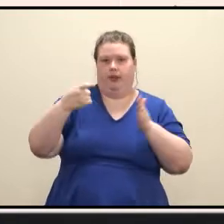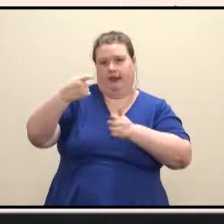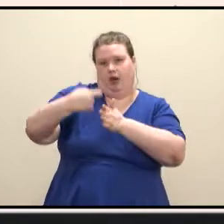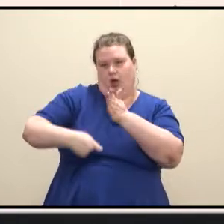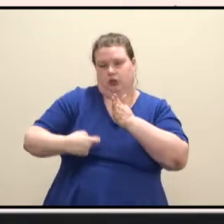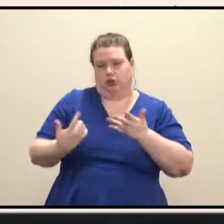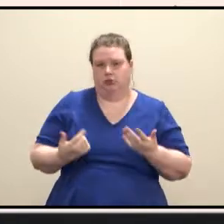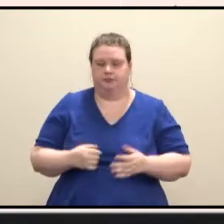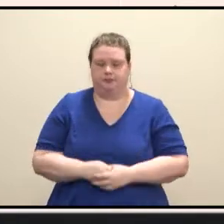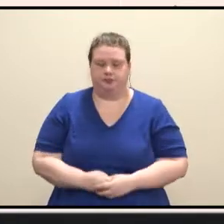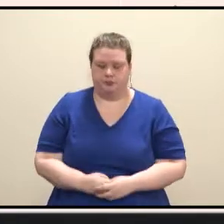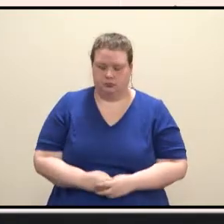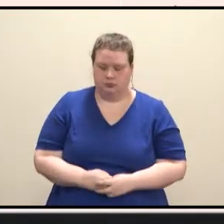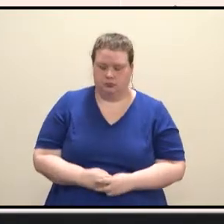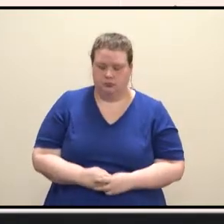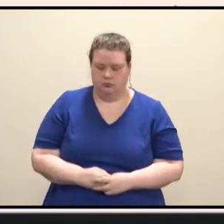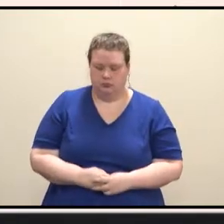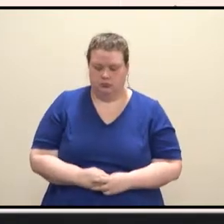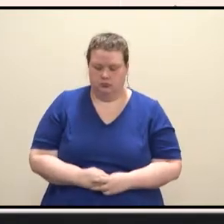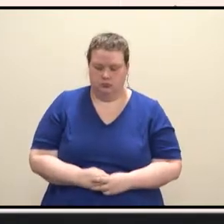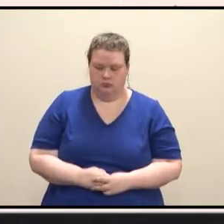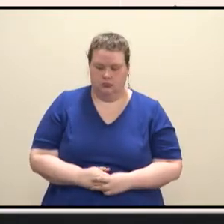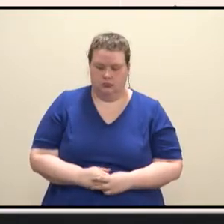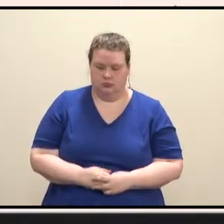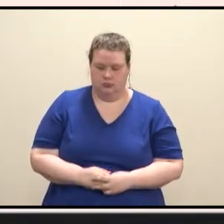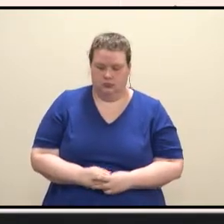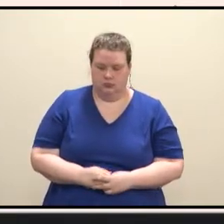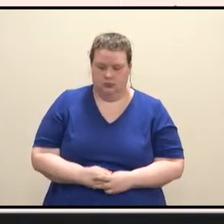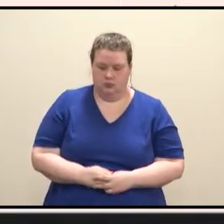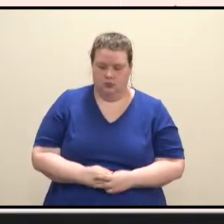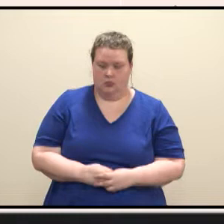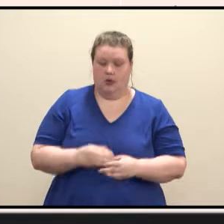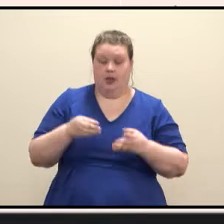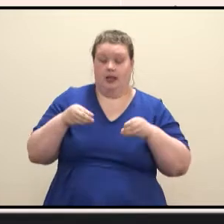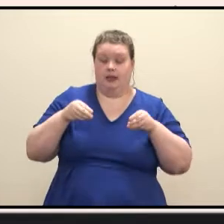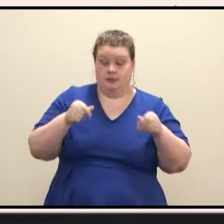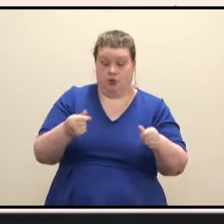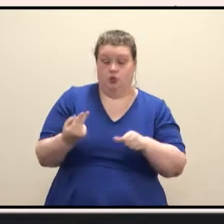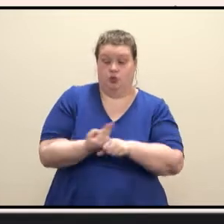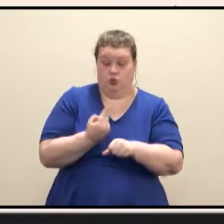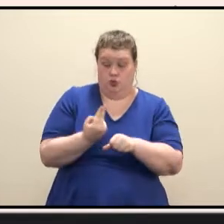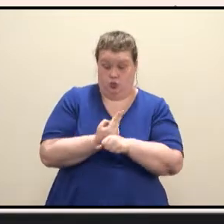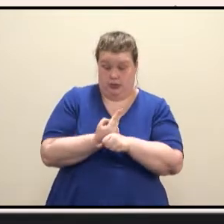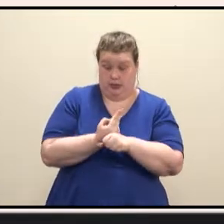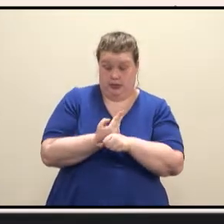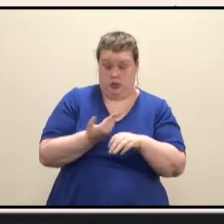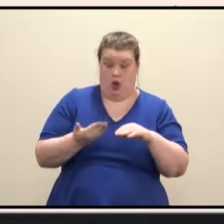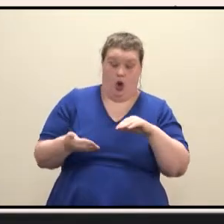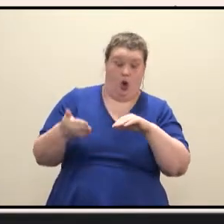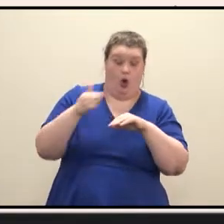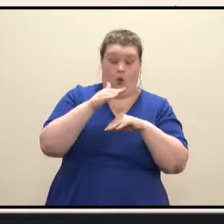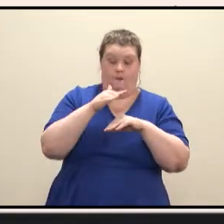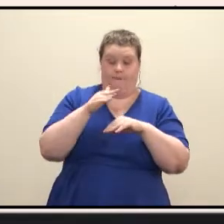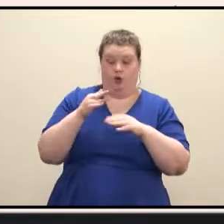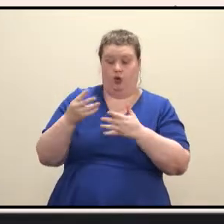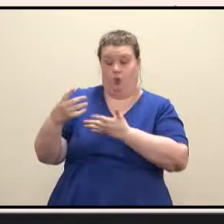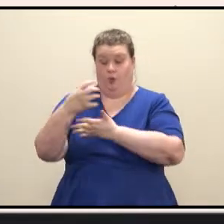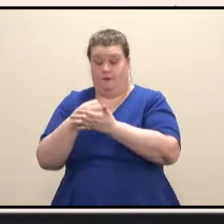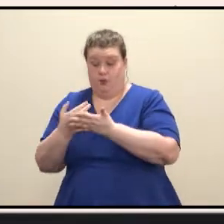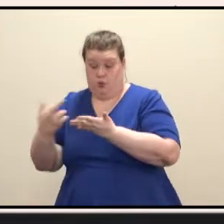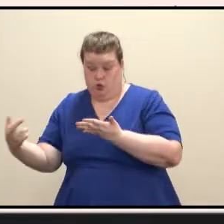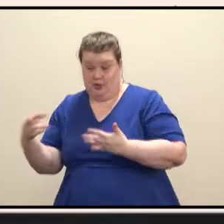that gives us expenditures and uses over revenues and resources of $6.8